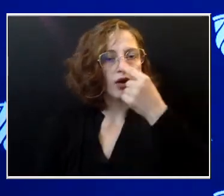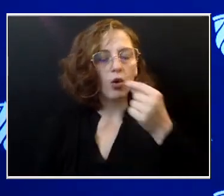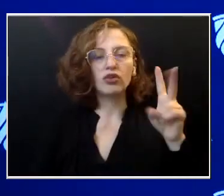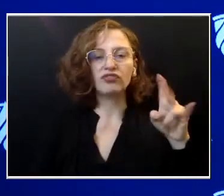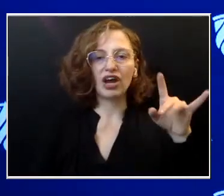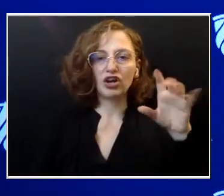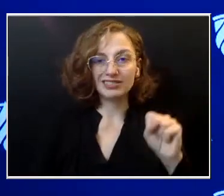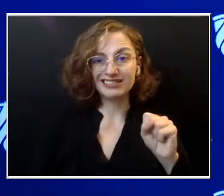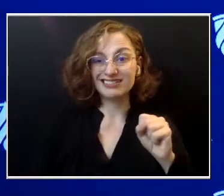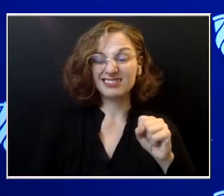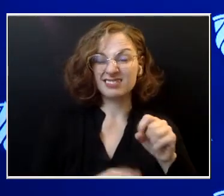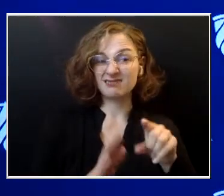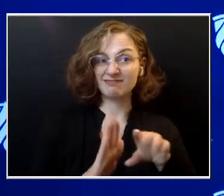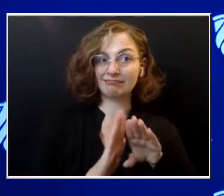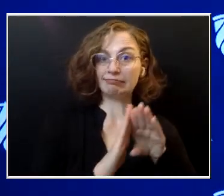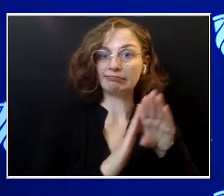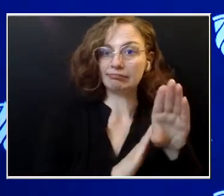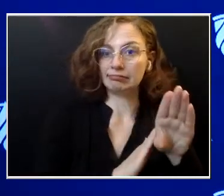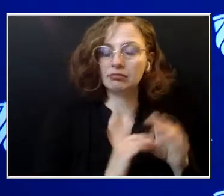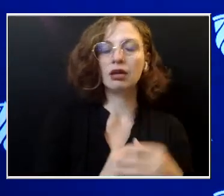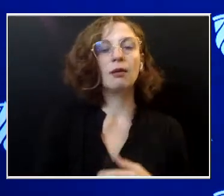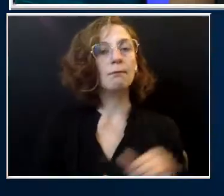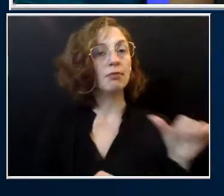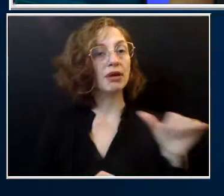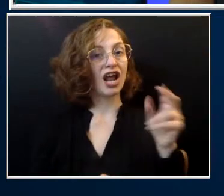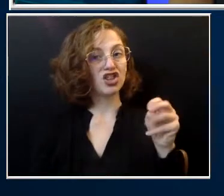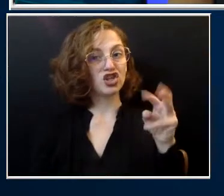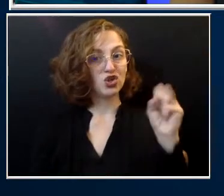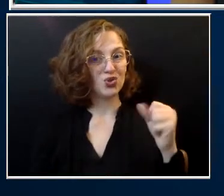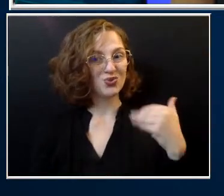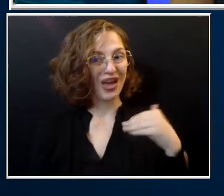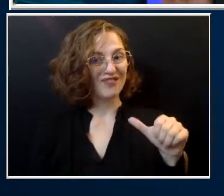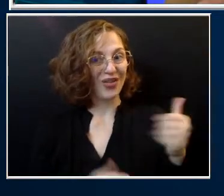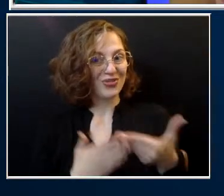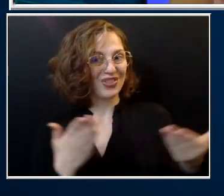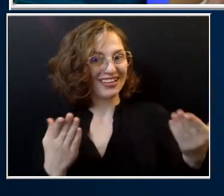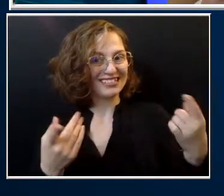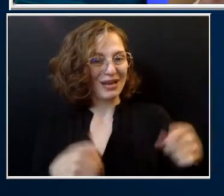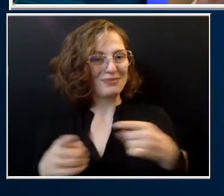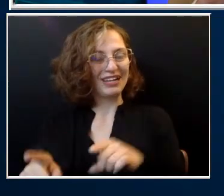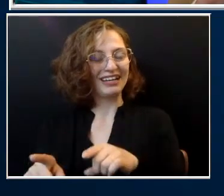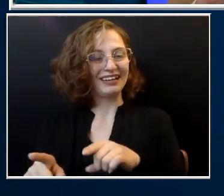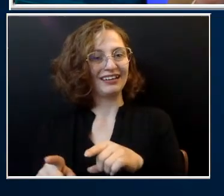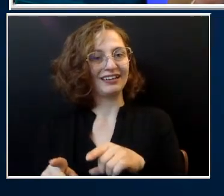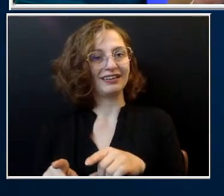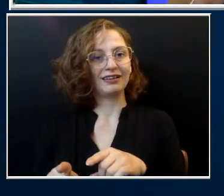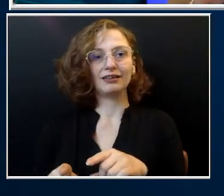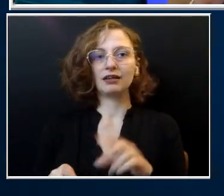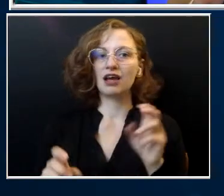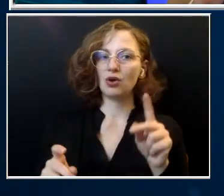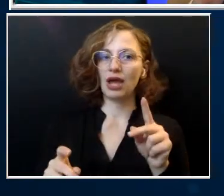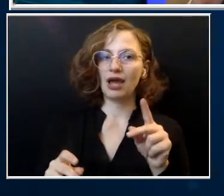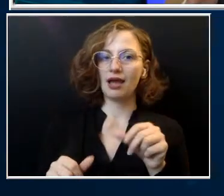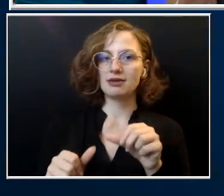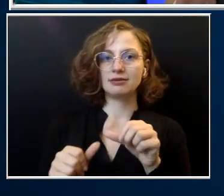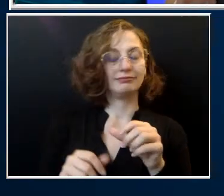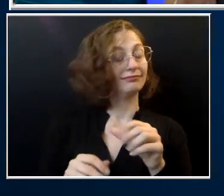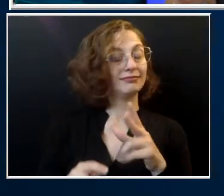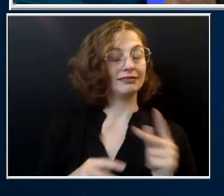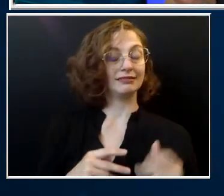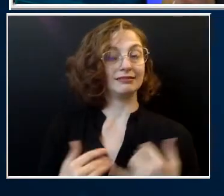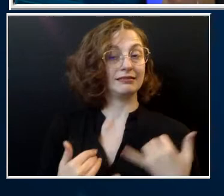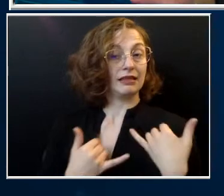have some other things going on, though, Jessica. Okay, so, all right, keep your mic on because I do have a question for you. Some